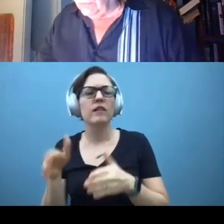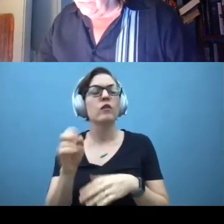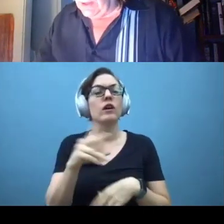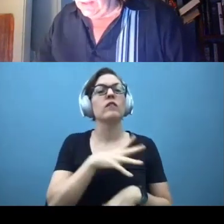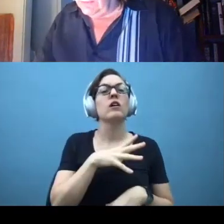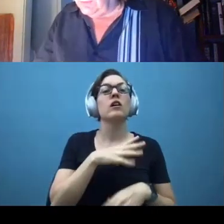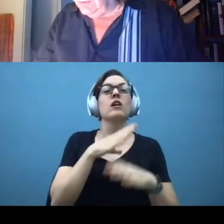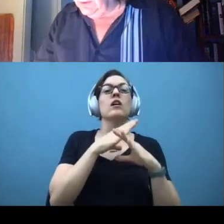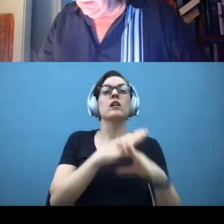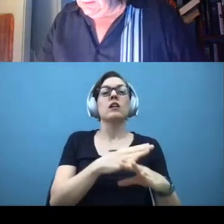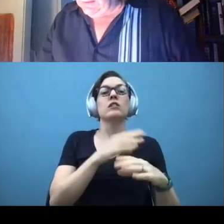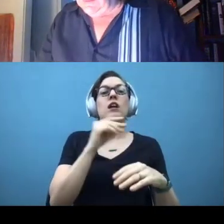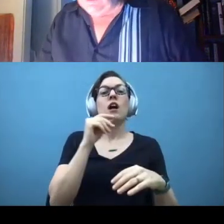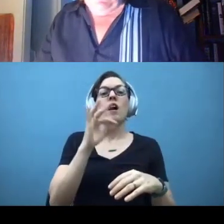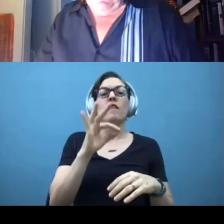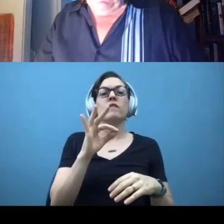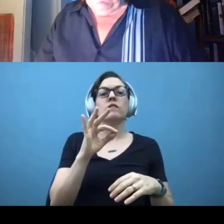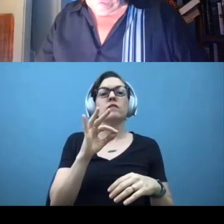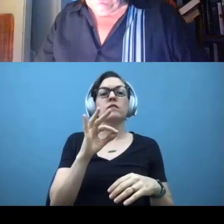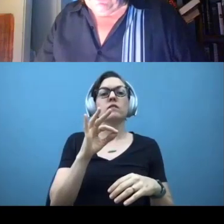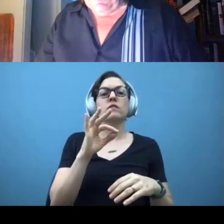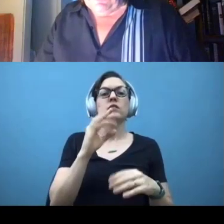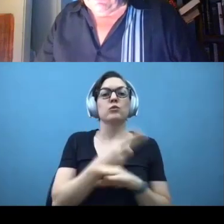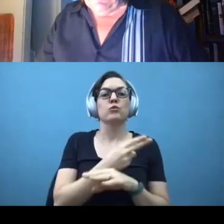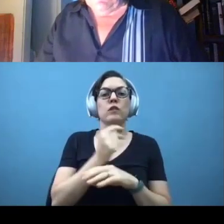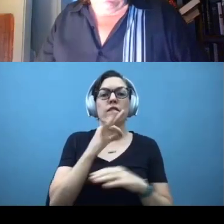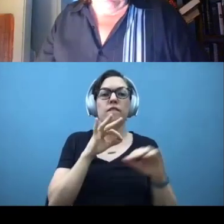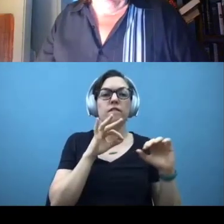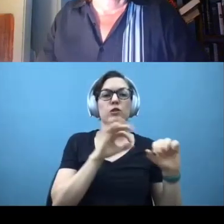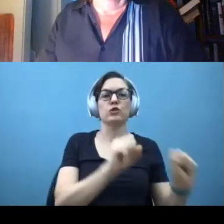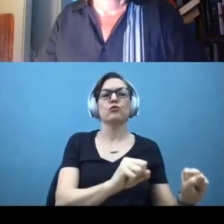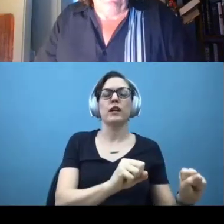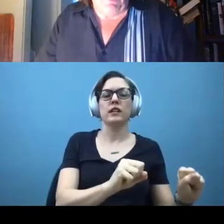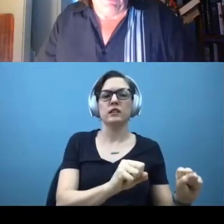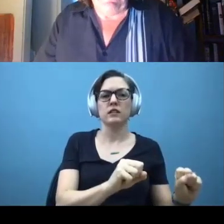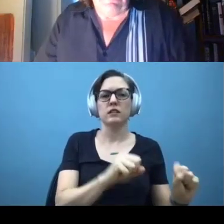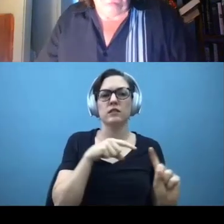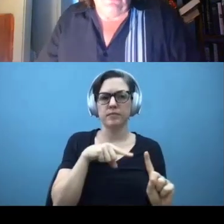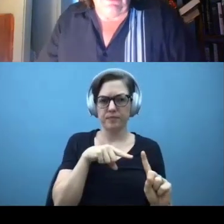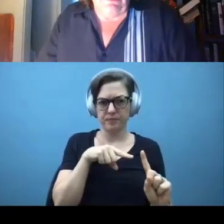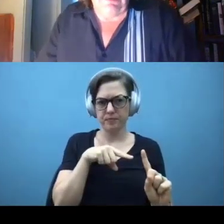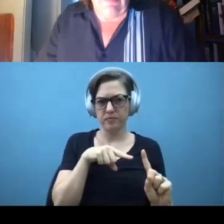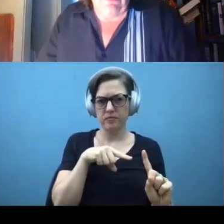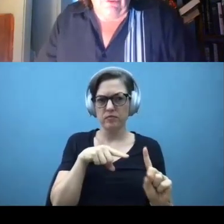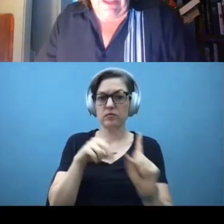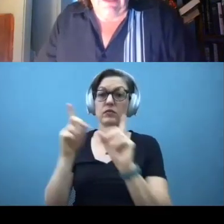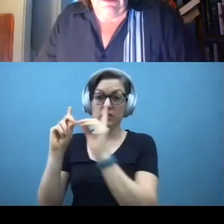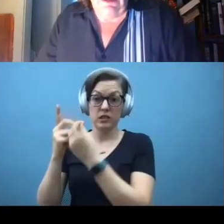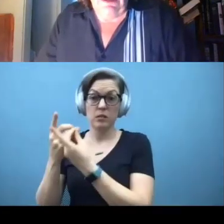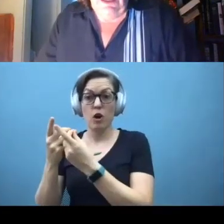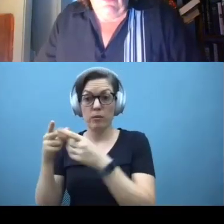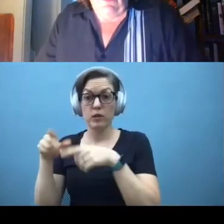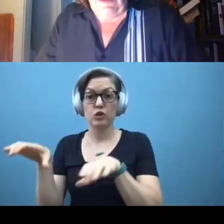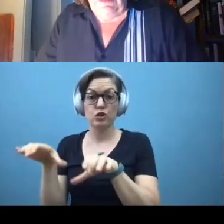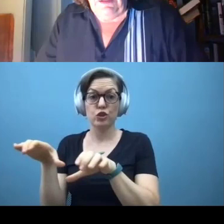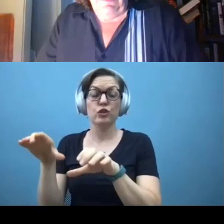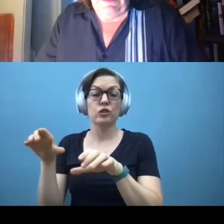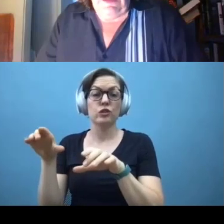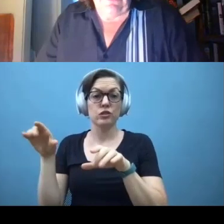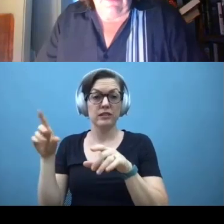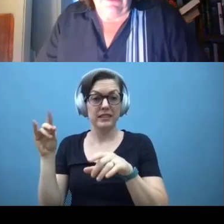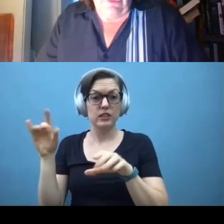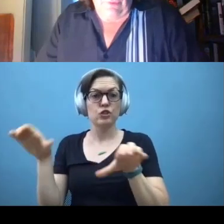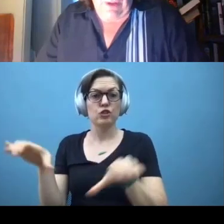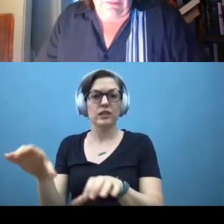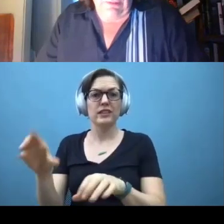of restraints is what the department did during the SAMHSA grant and what they did in the